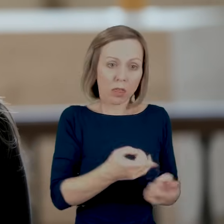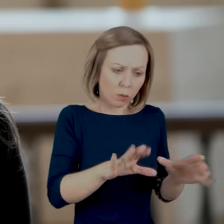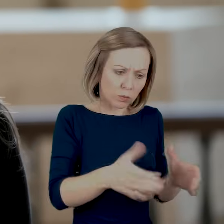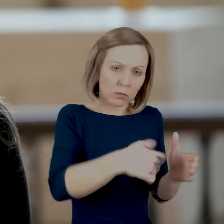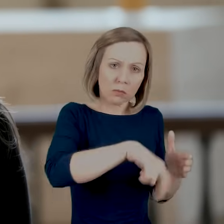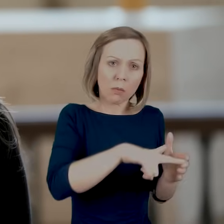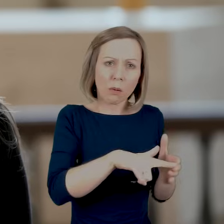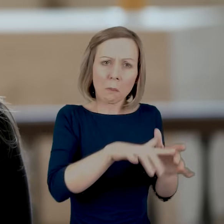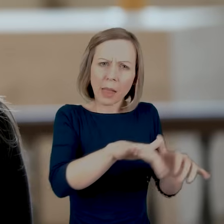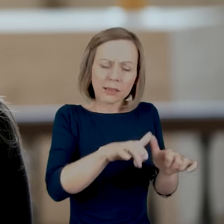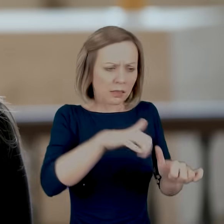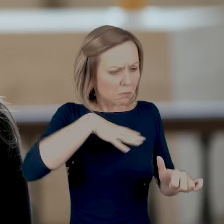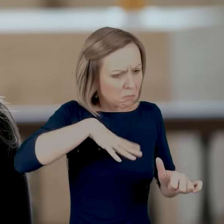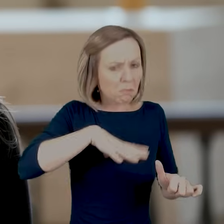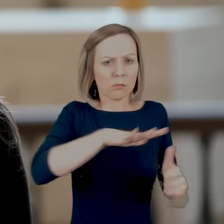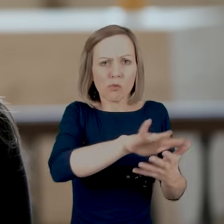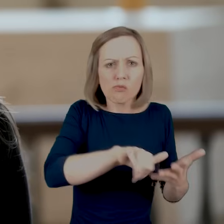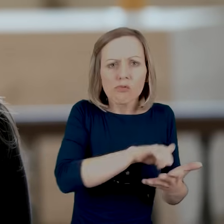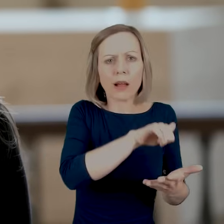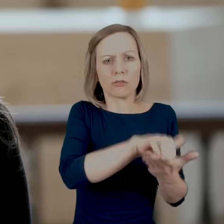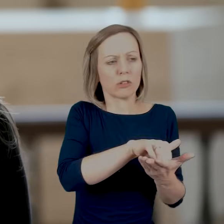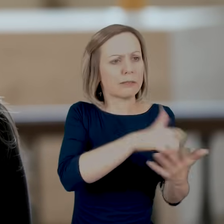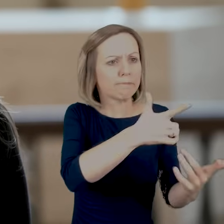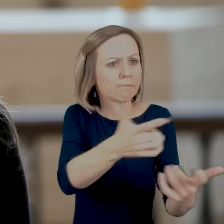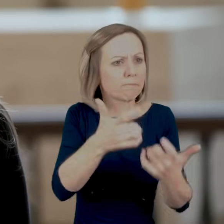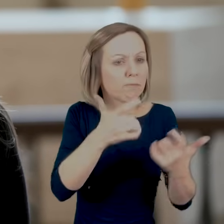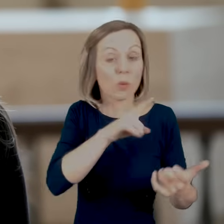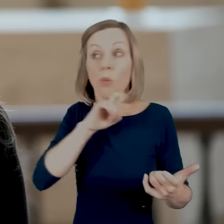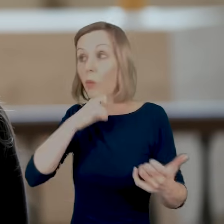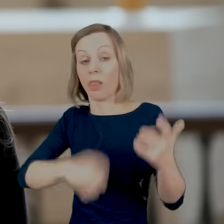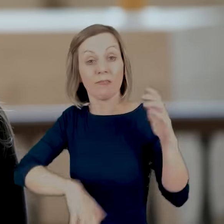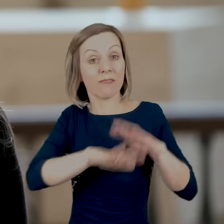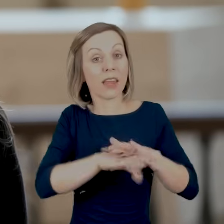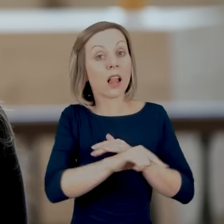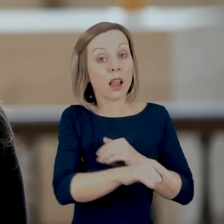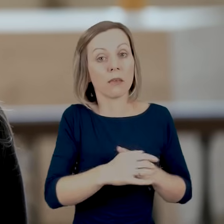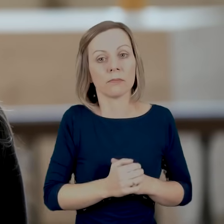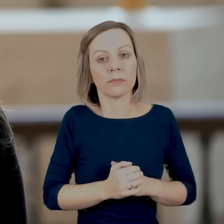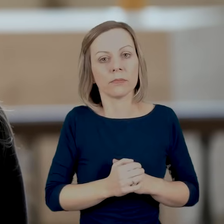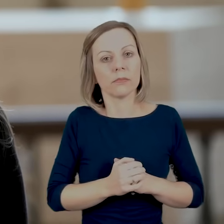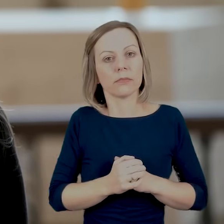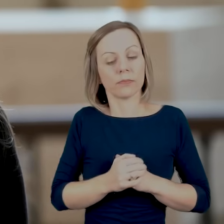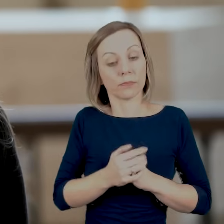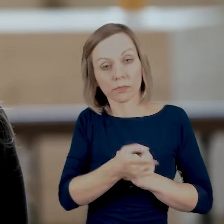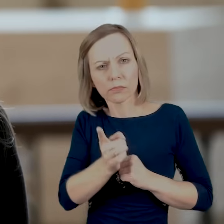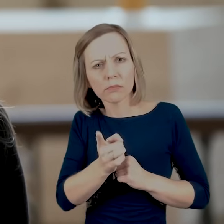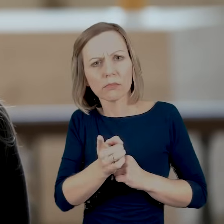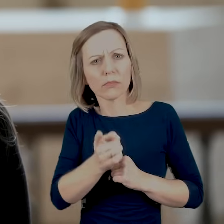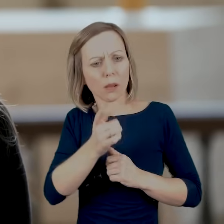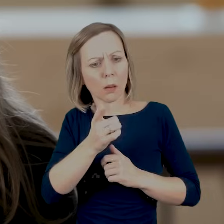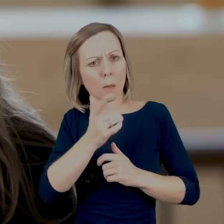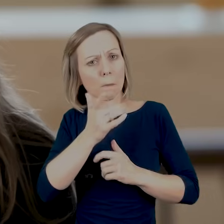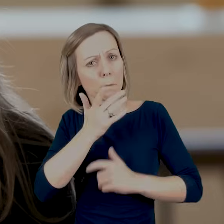the earth. Blessed are those who hunger and thirst for righteousness, for they will be filled.